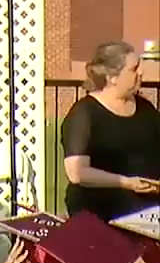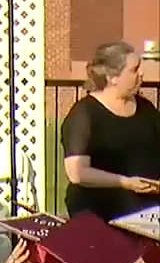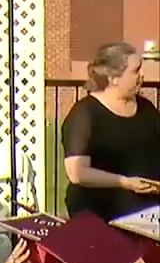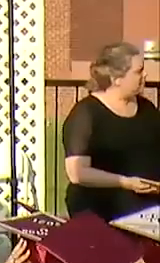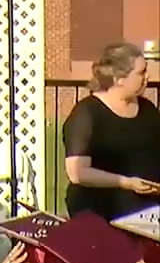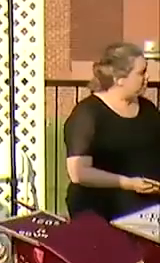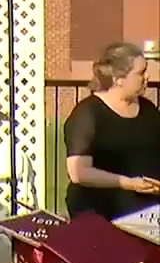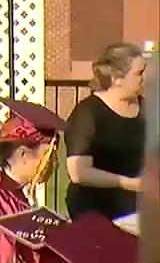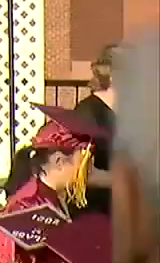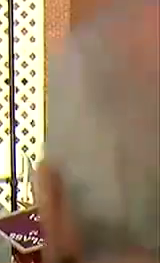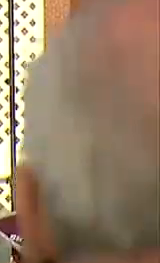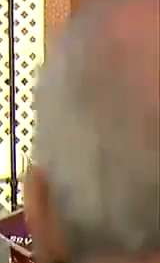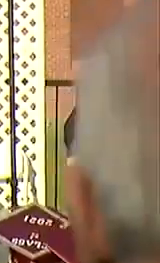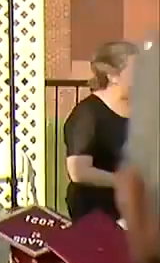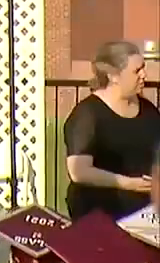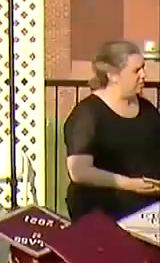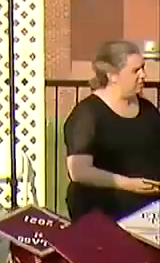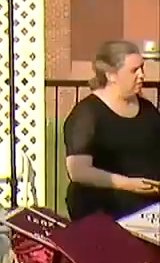Samuel Hartford Askew.